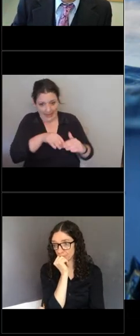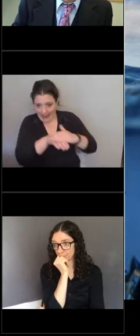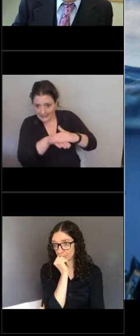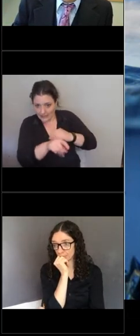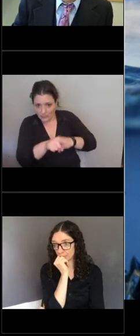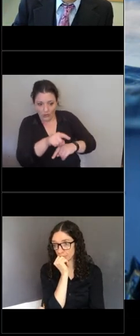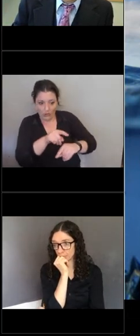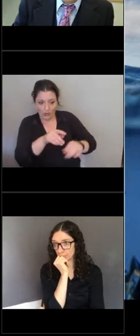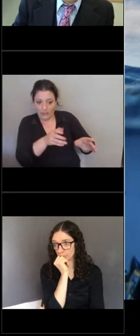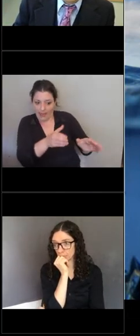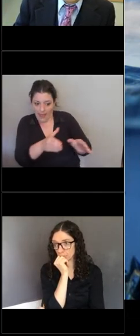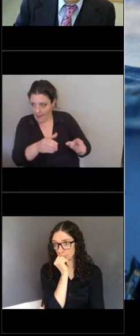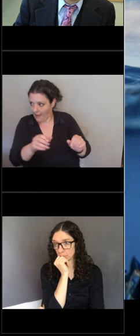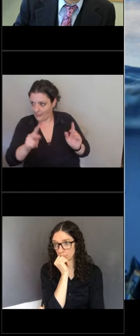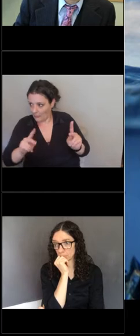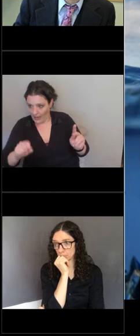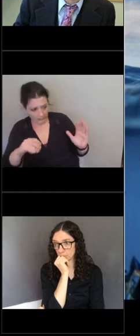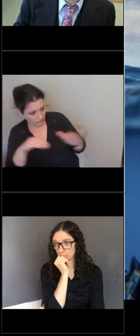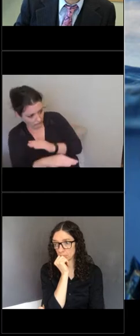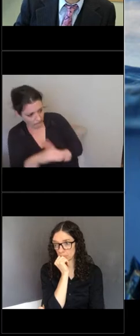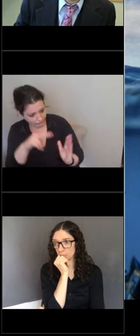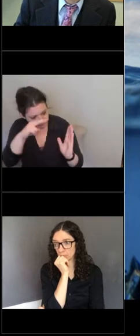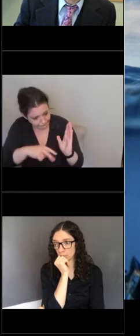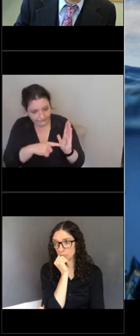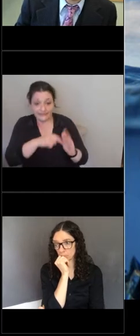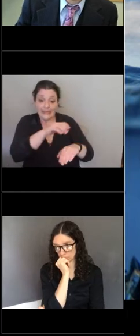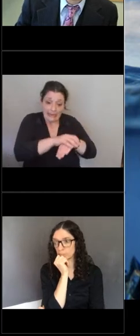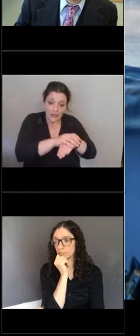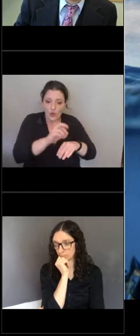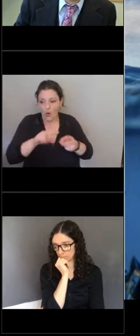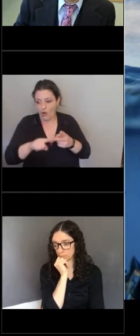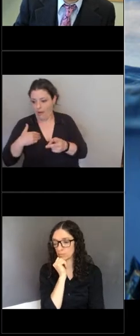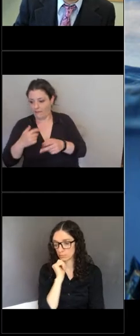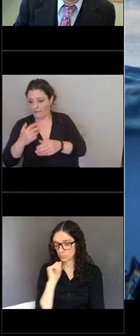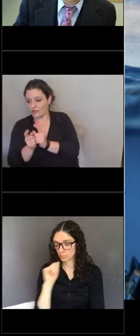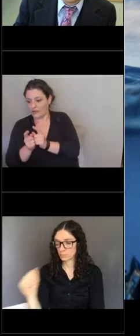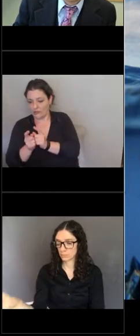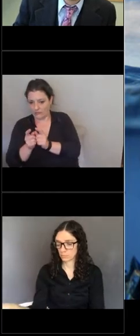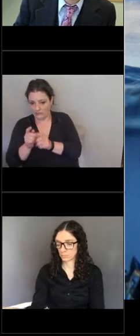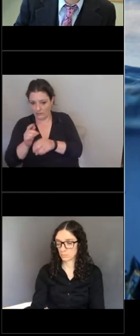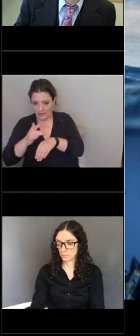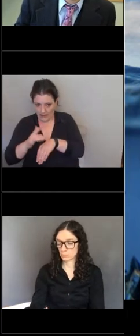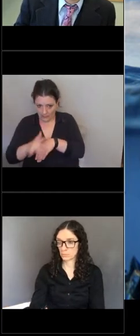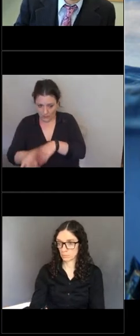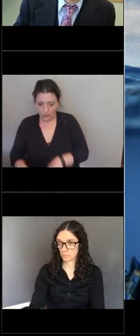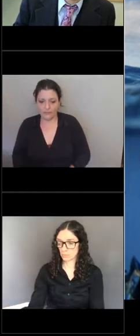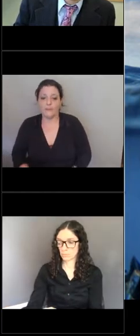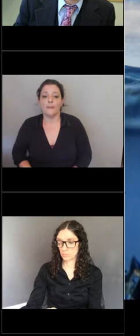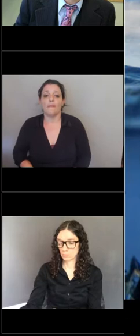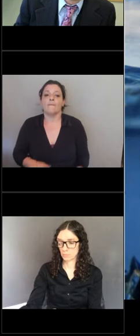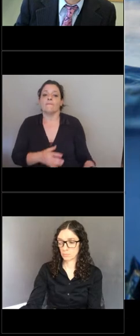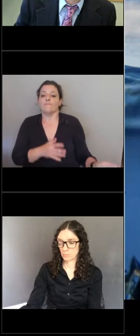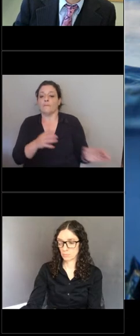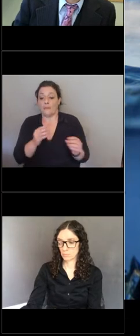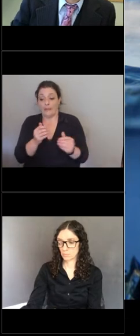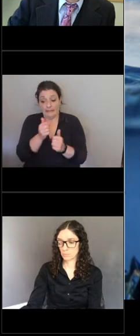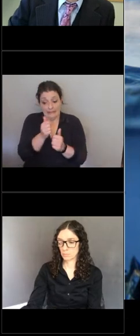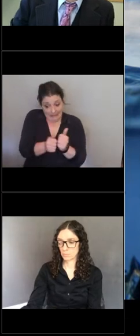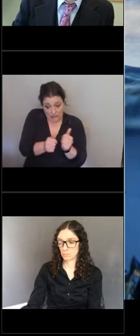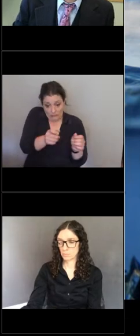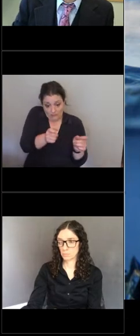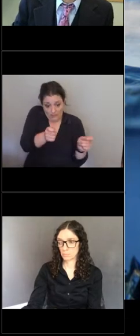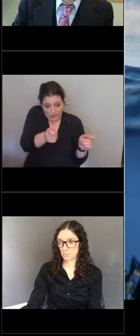using that database that was then down to 647 management plans, they scored the management plans to